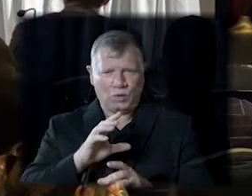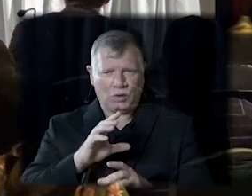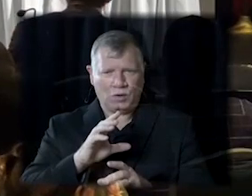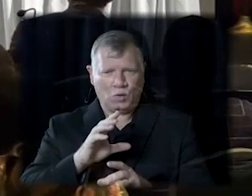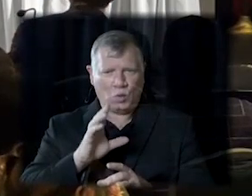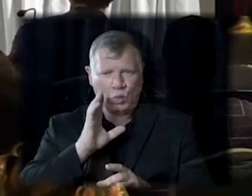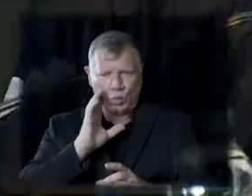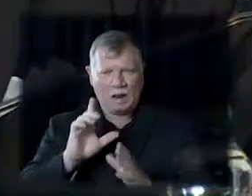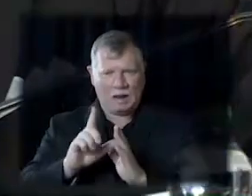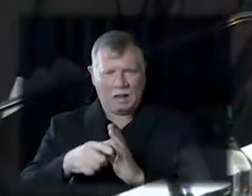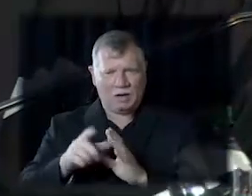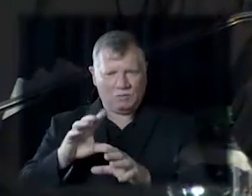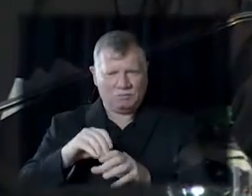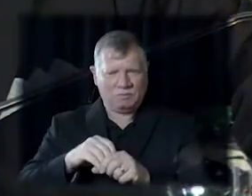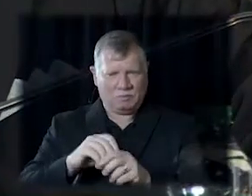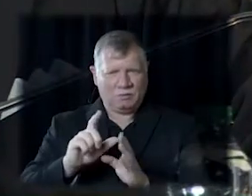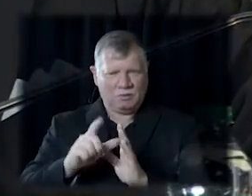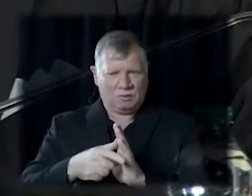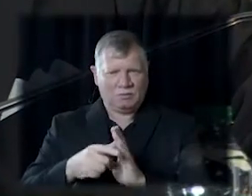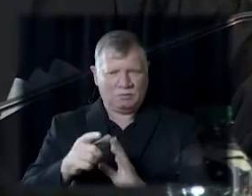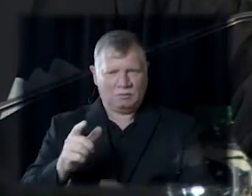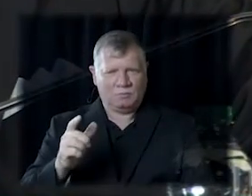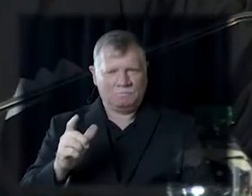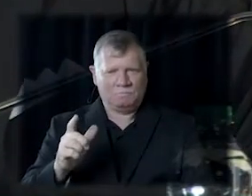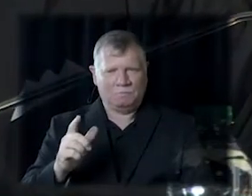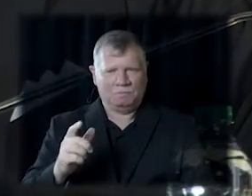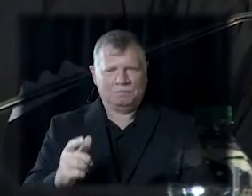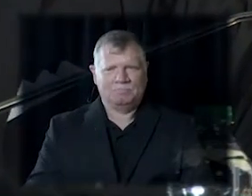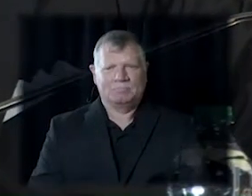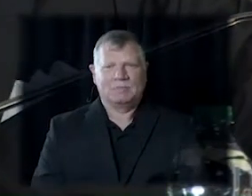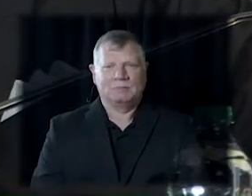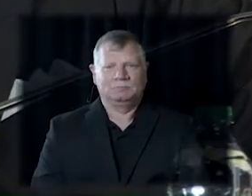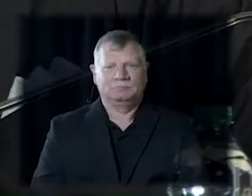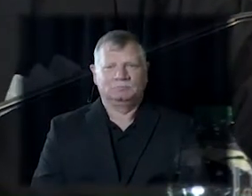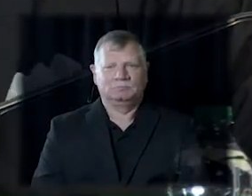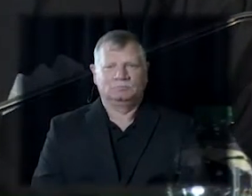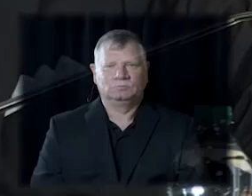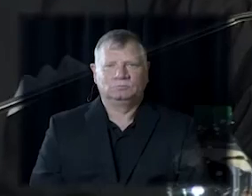Later on? Yes, you will have your opportunity to thank say you, as well. Thank you, sir. Yes, sir.